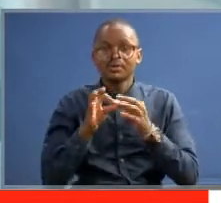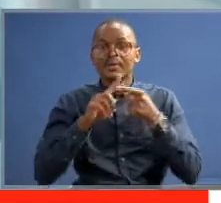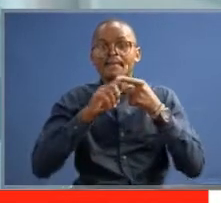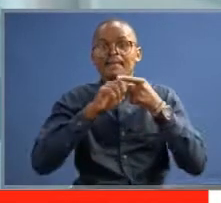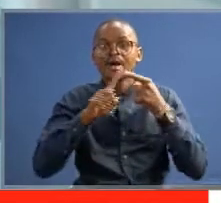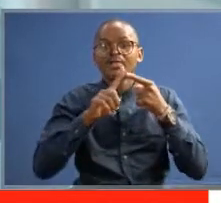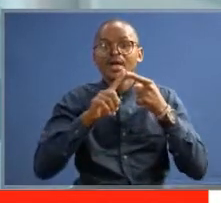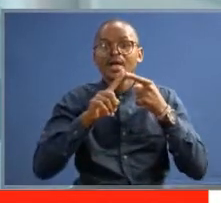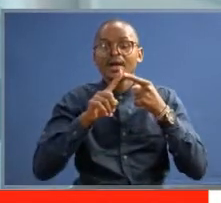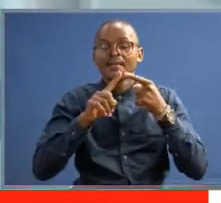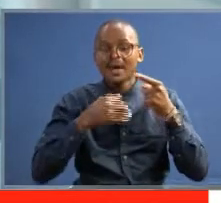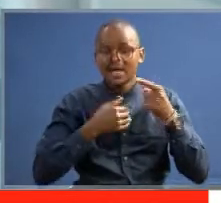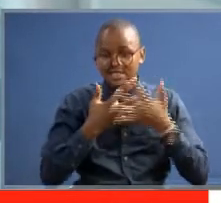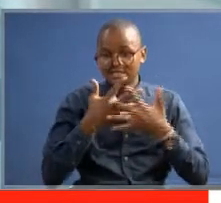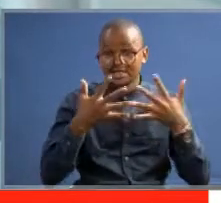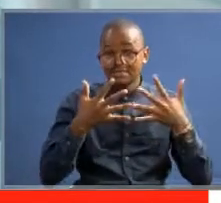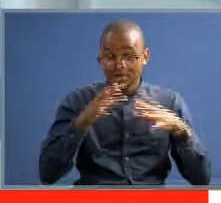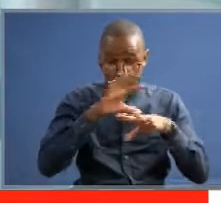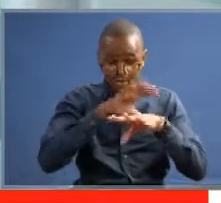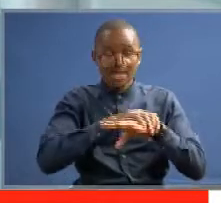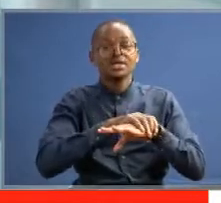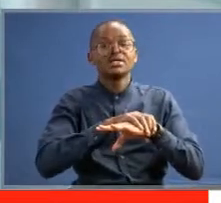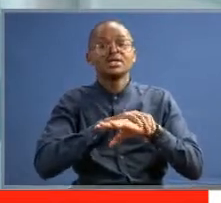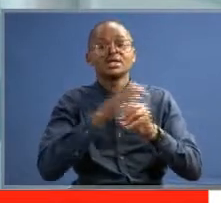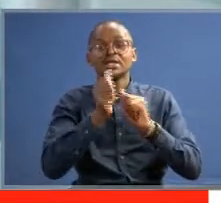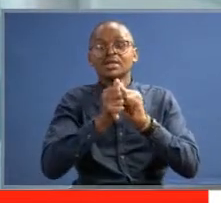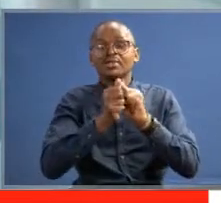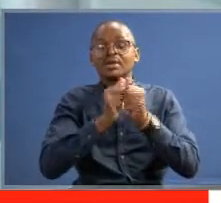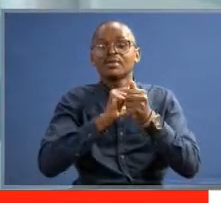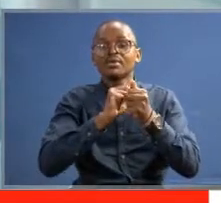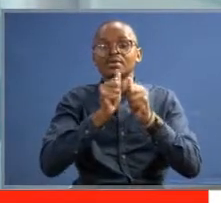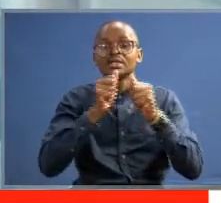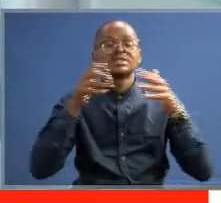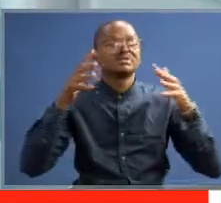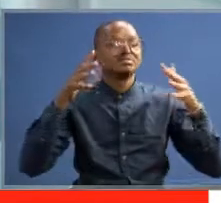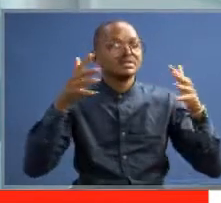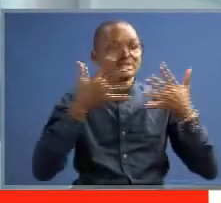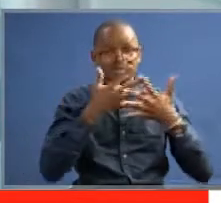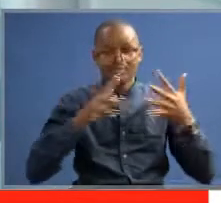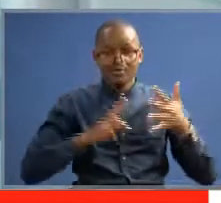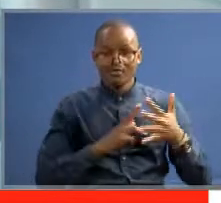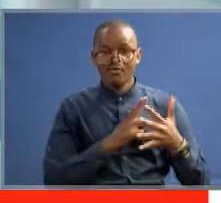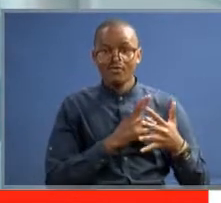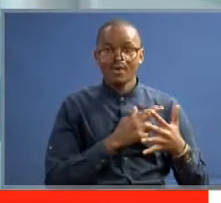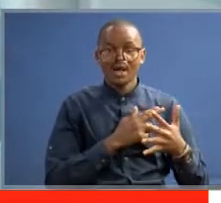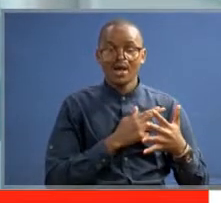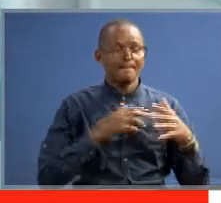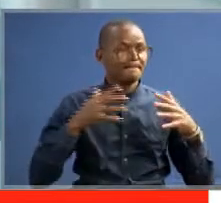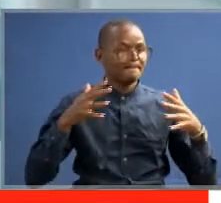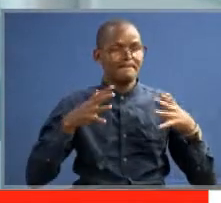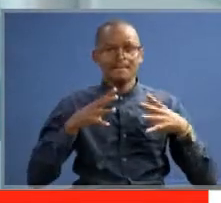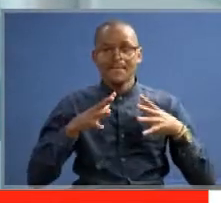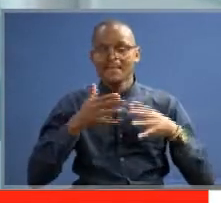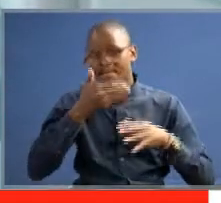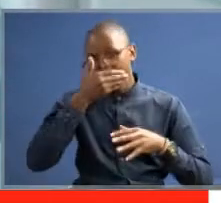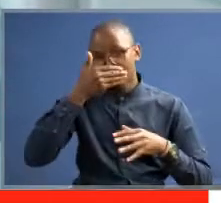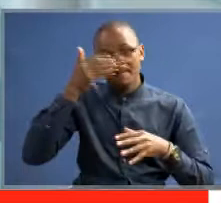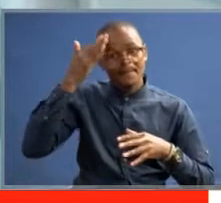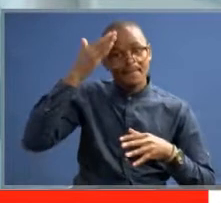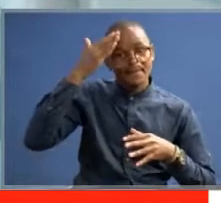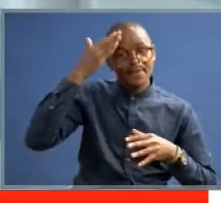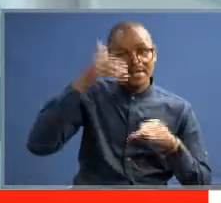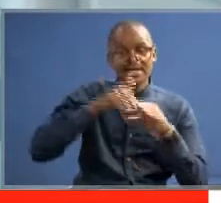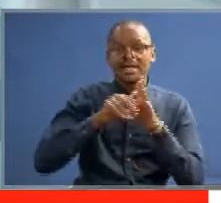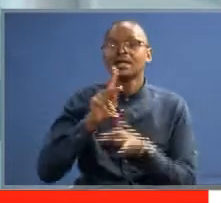the corporate sector also has something to gain. Sports is glamorous. Some of our sports icons are some of the best known faces